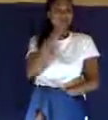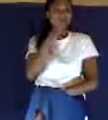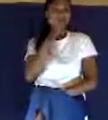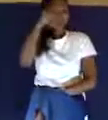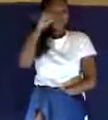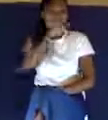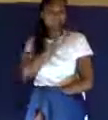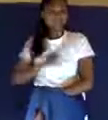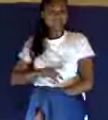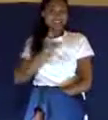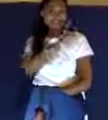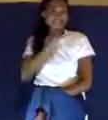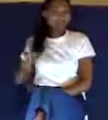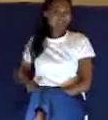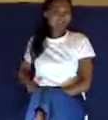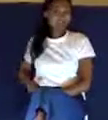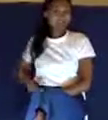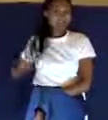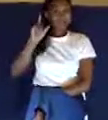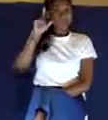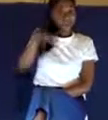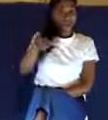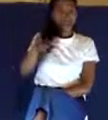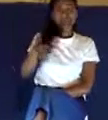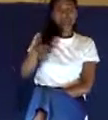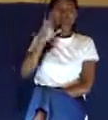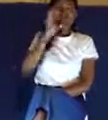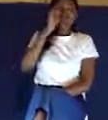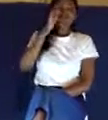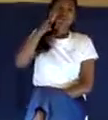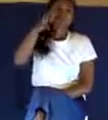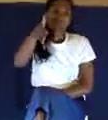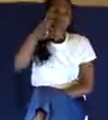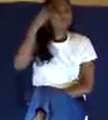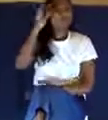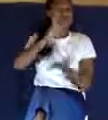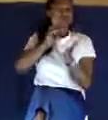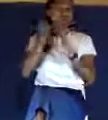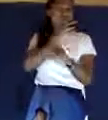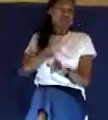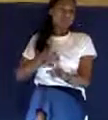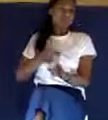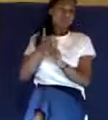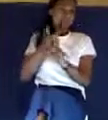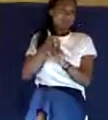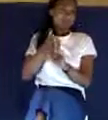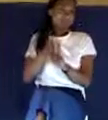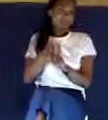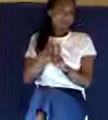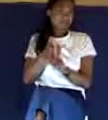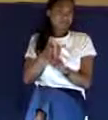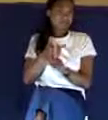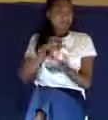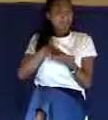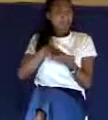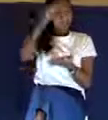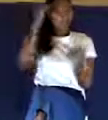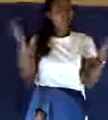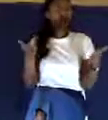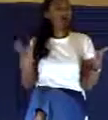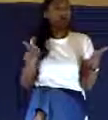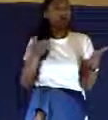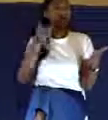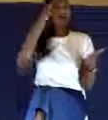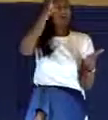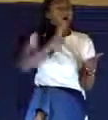David. And later, she's in the genealogy of Christ. You know what this all tells me, beloved? God honors those